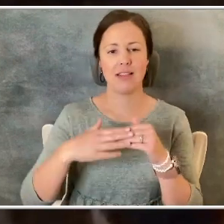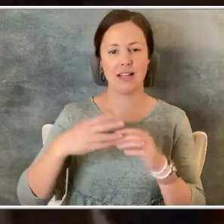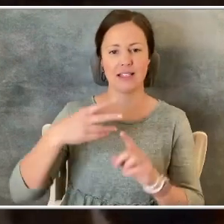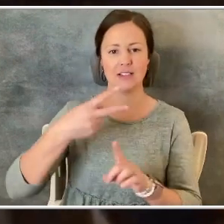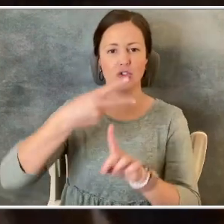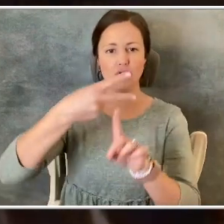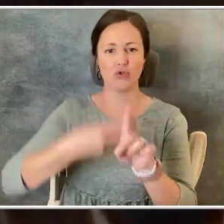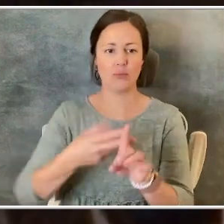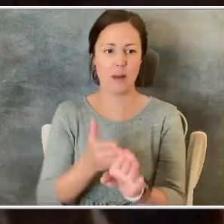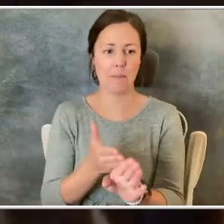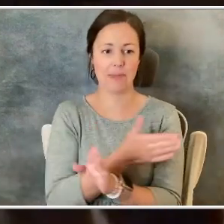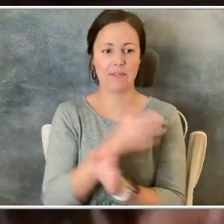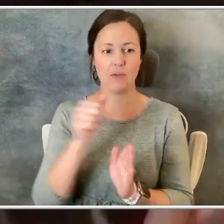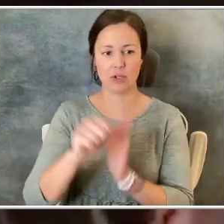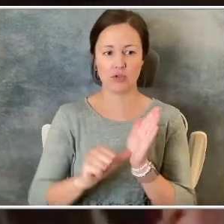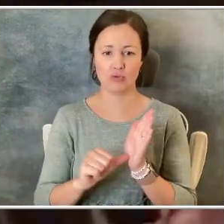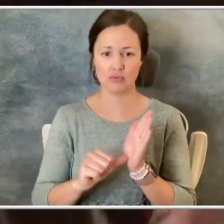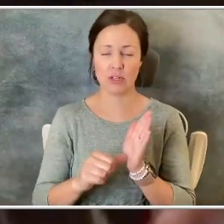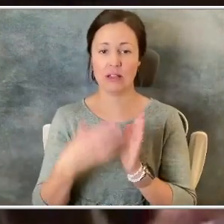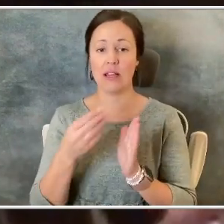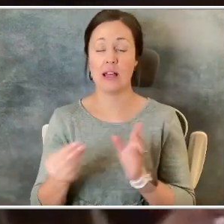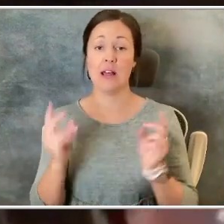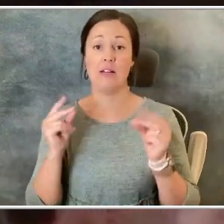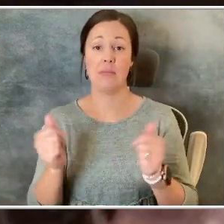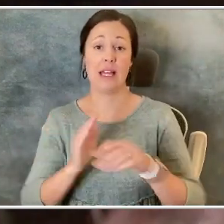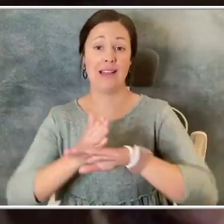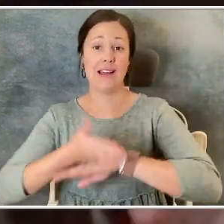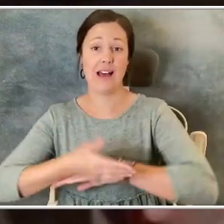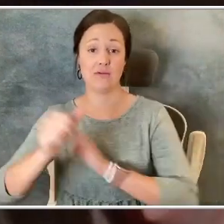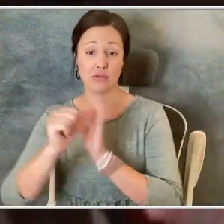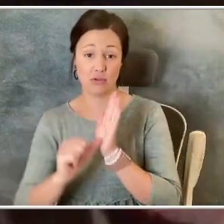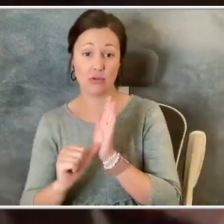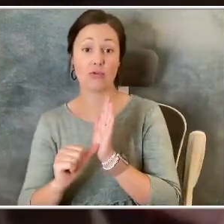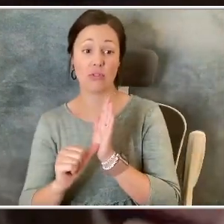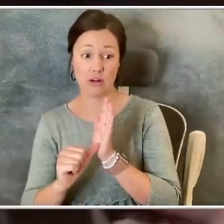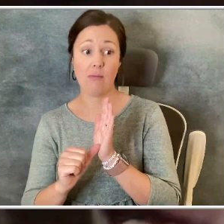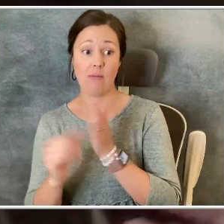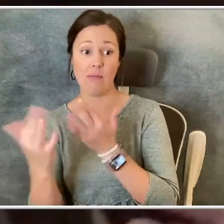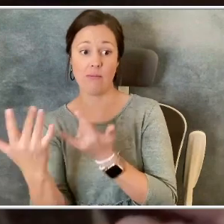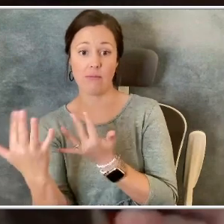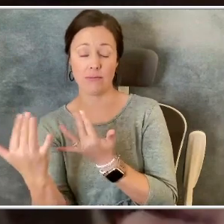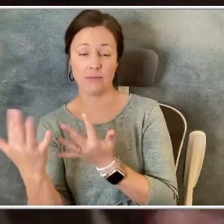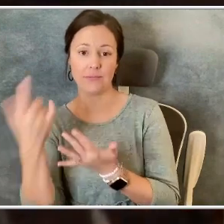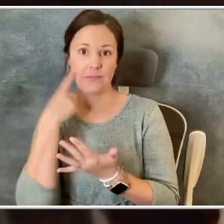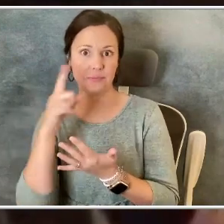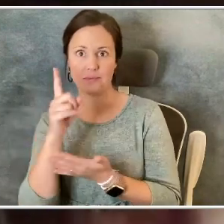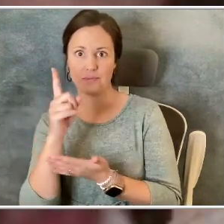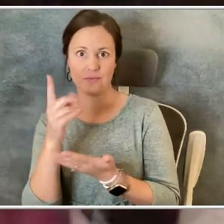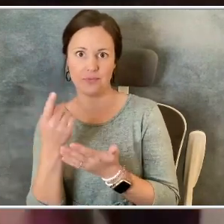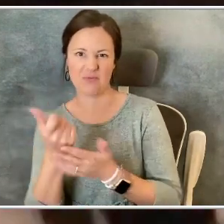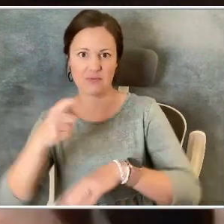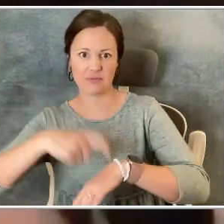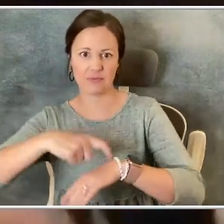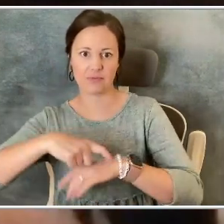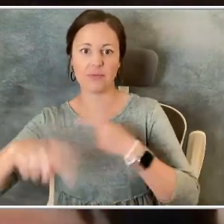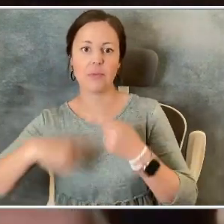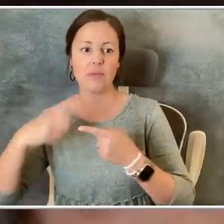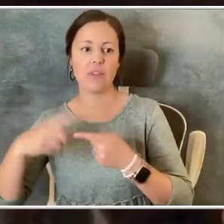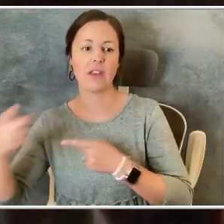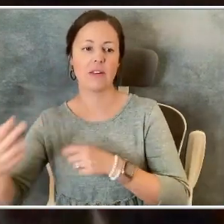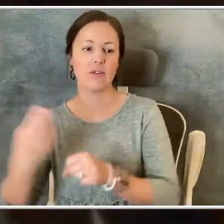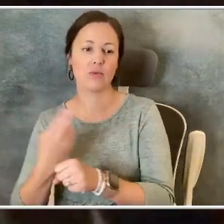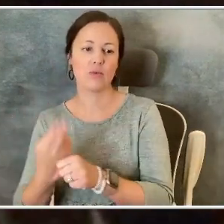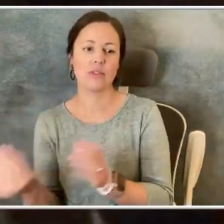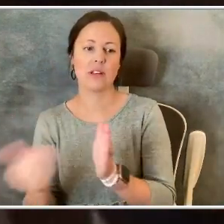before surgery. Immediately after surgery, I have them wait for a period of time, and then I have them use it again